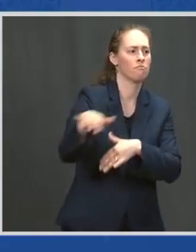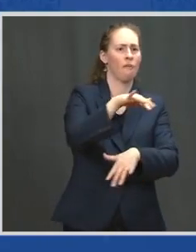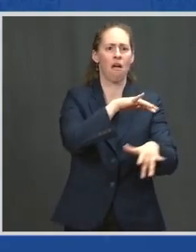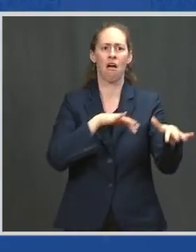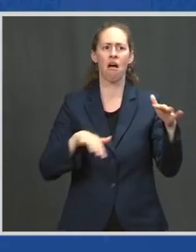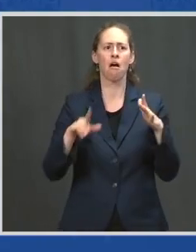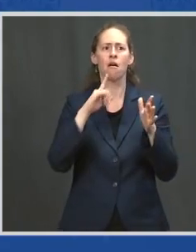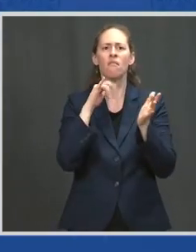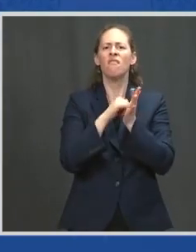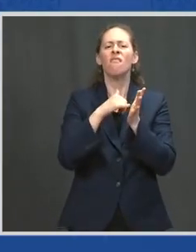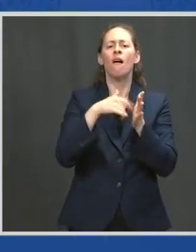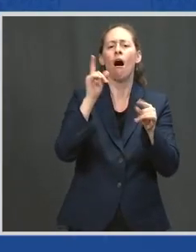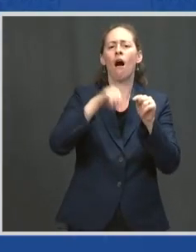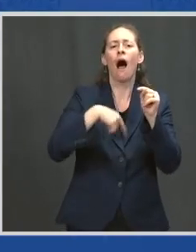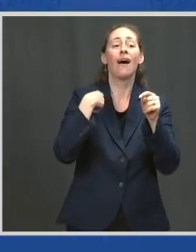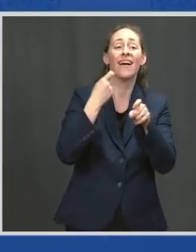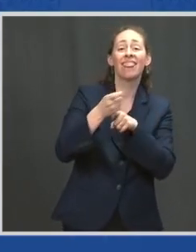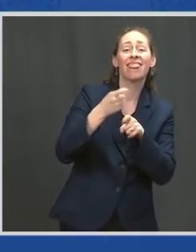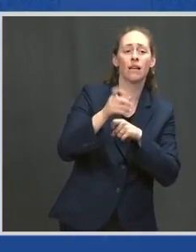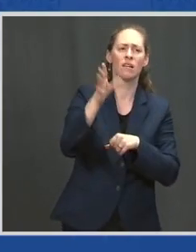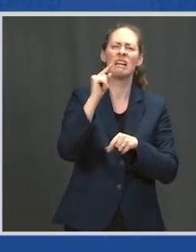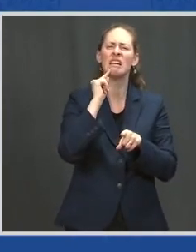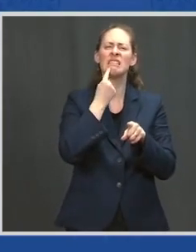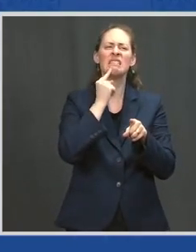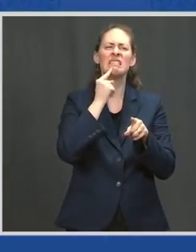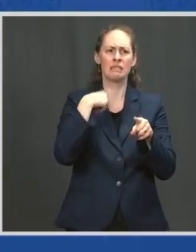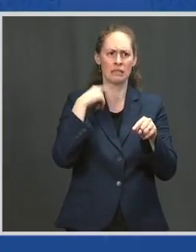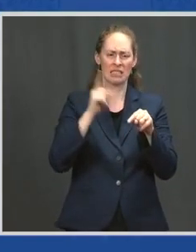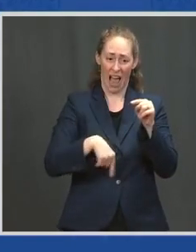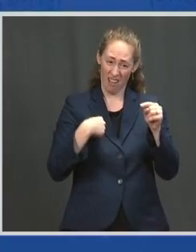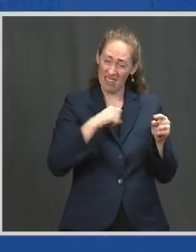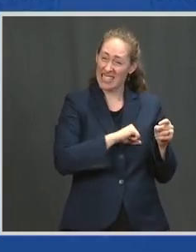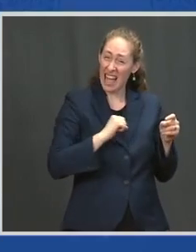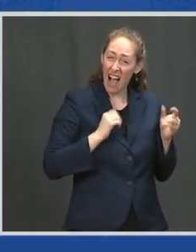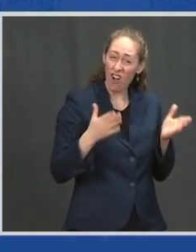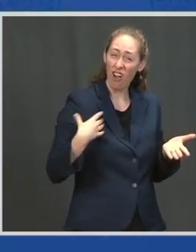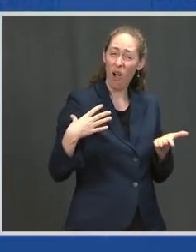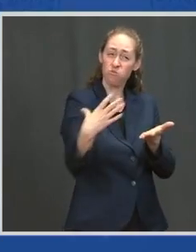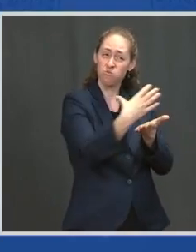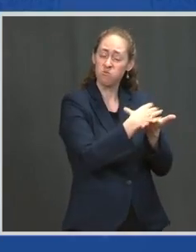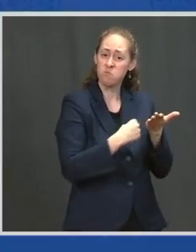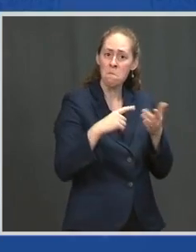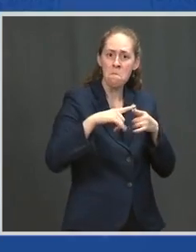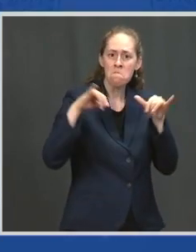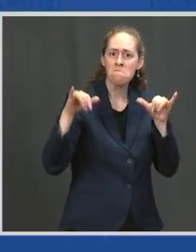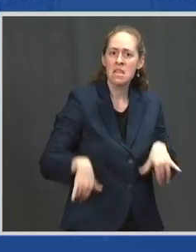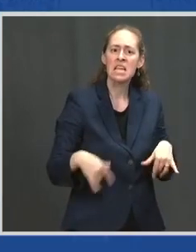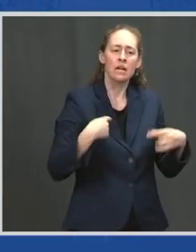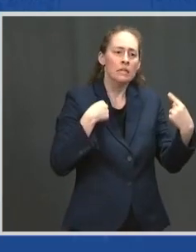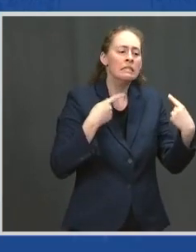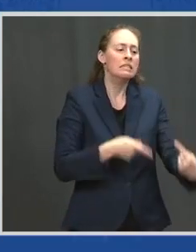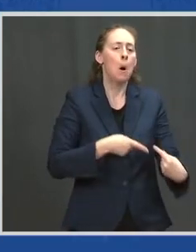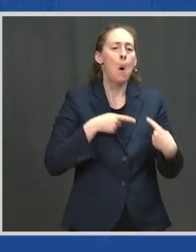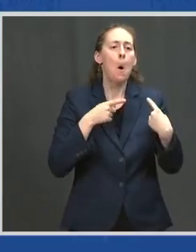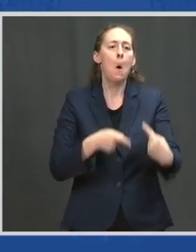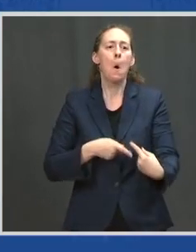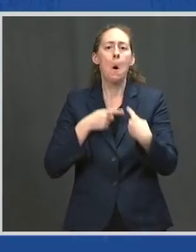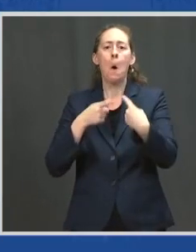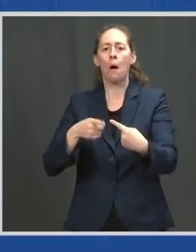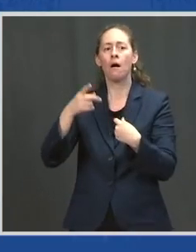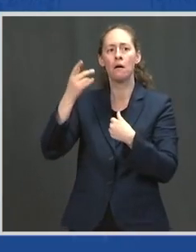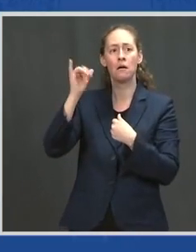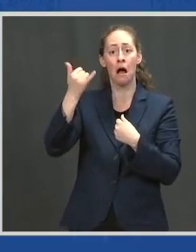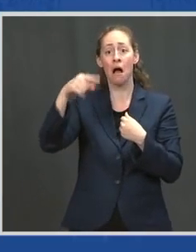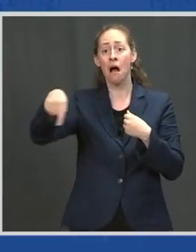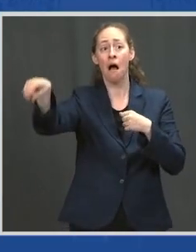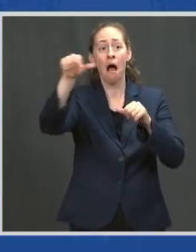senator. I was making a decent salary. The most hard-pressed working families won't have to spend a dime if, in fact, my